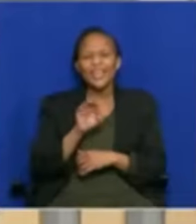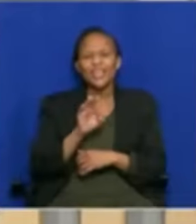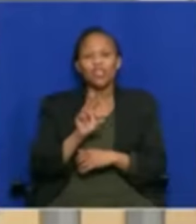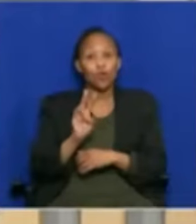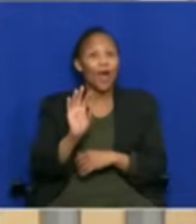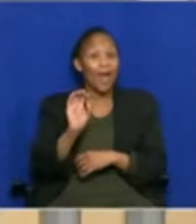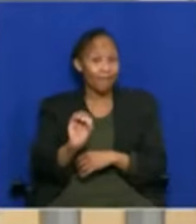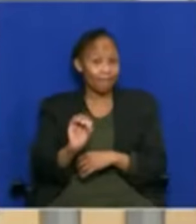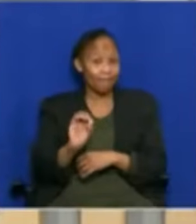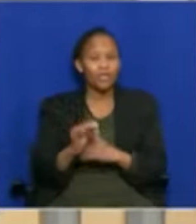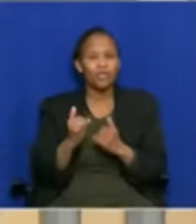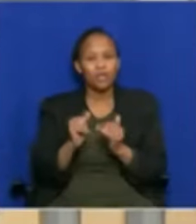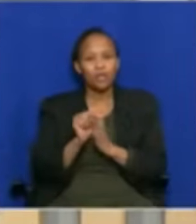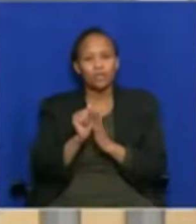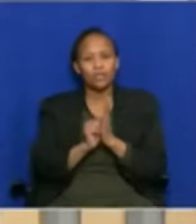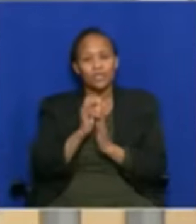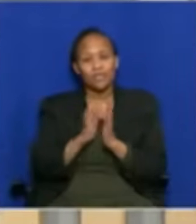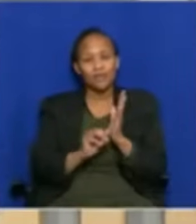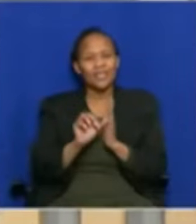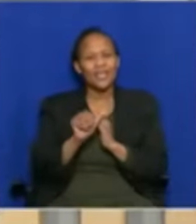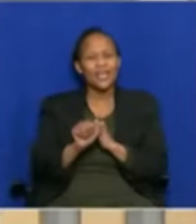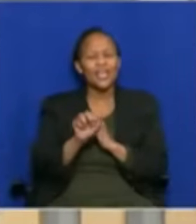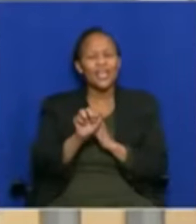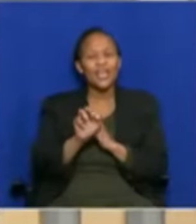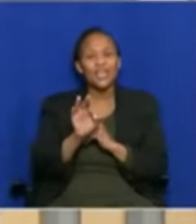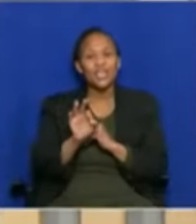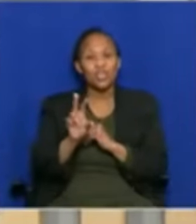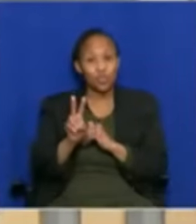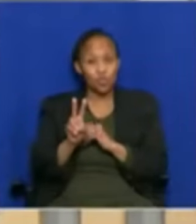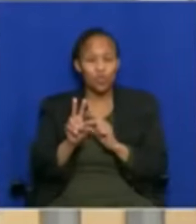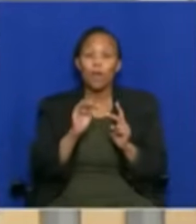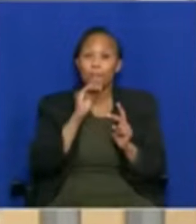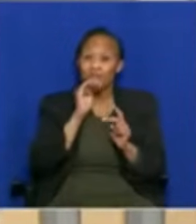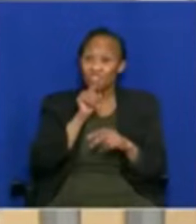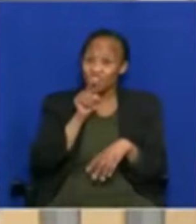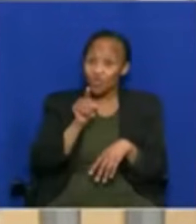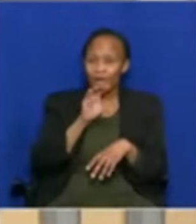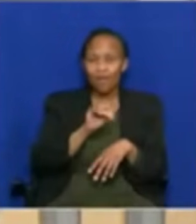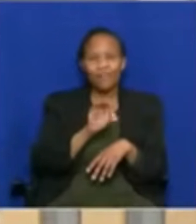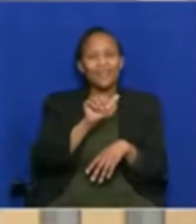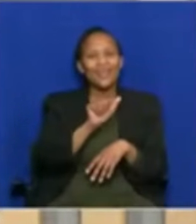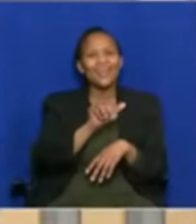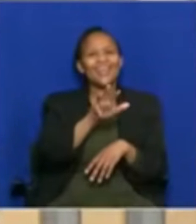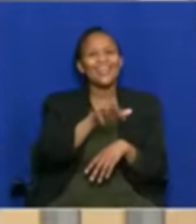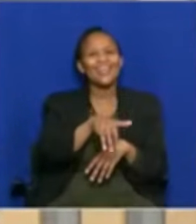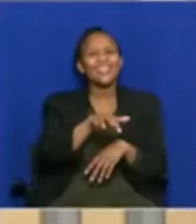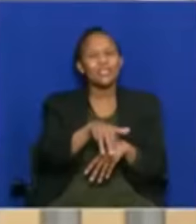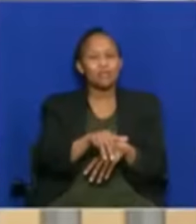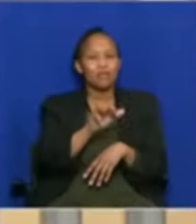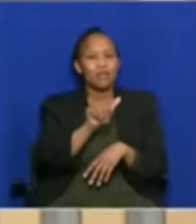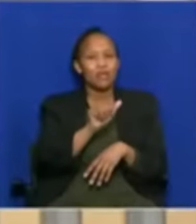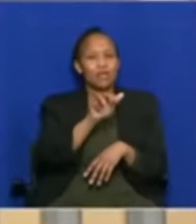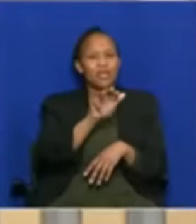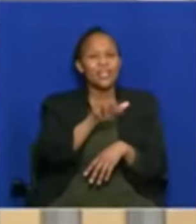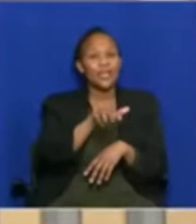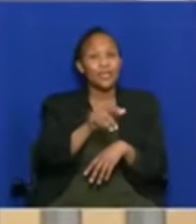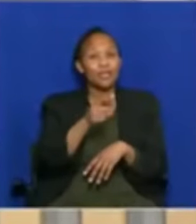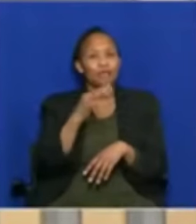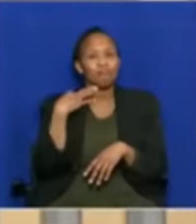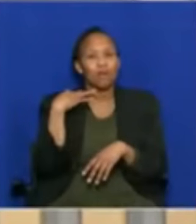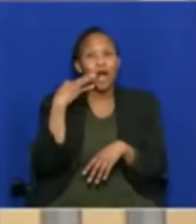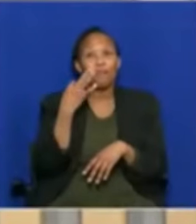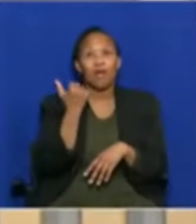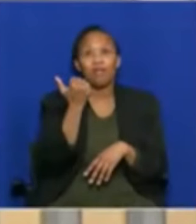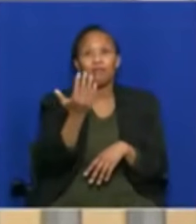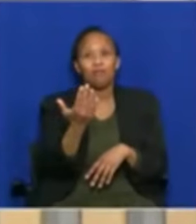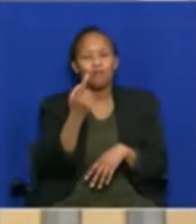is, you got the A19, which is the application for the warrants, Yes. the affidavit for the warrants.